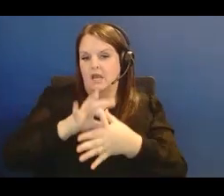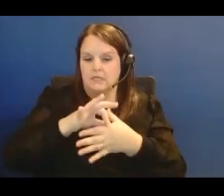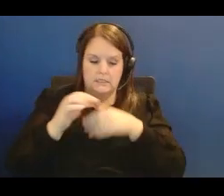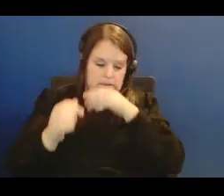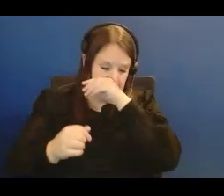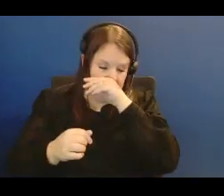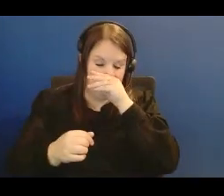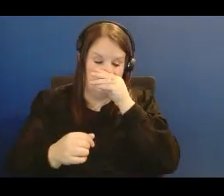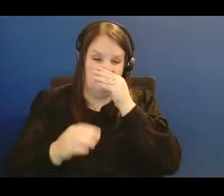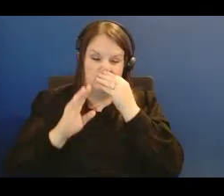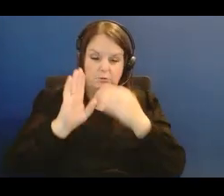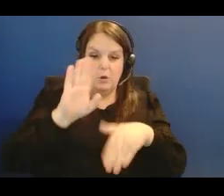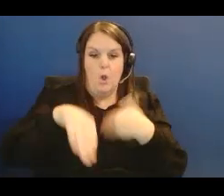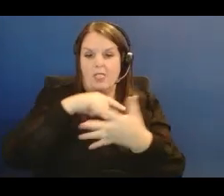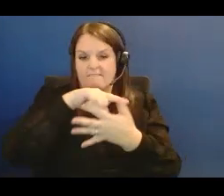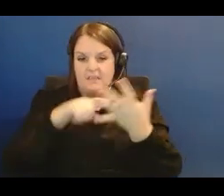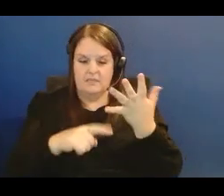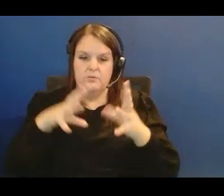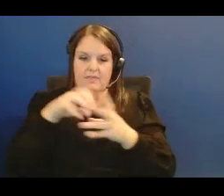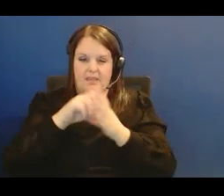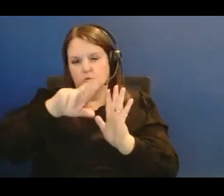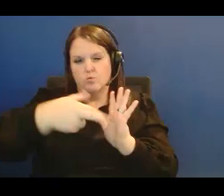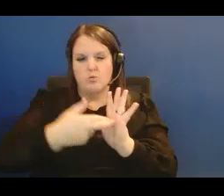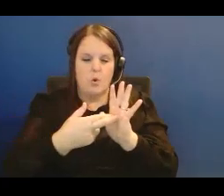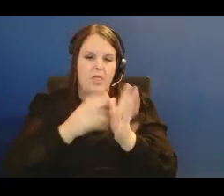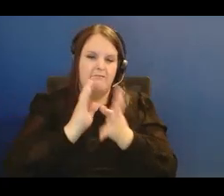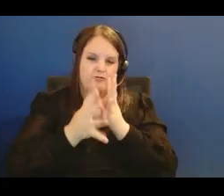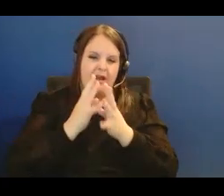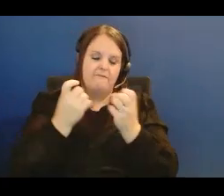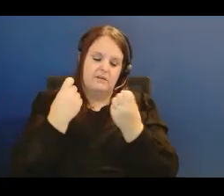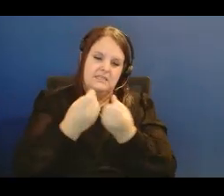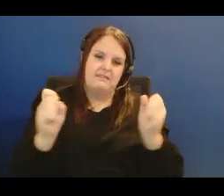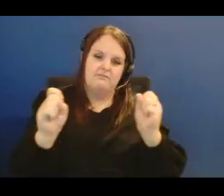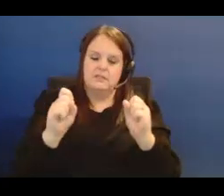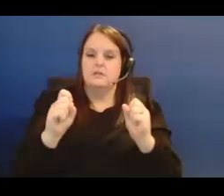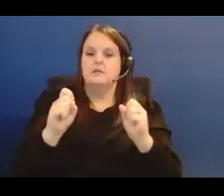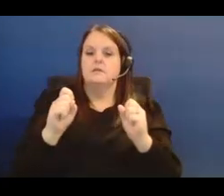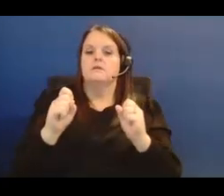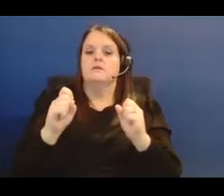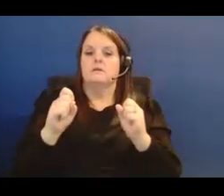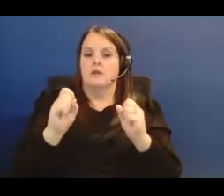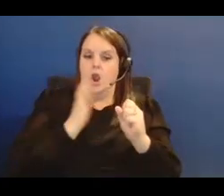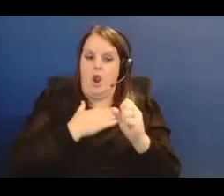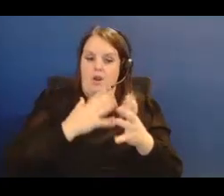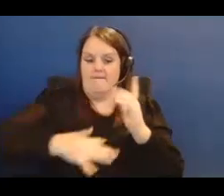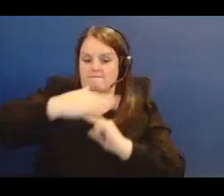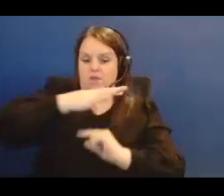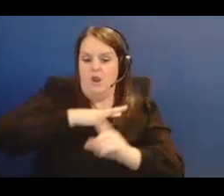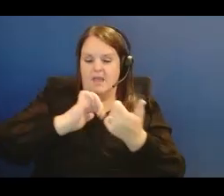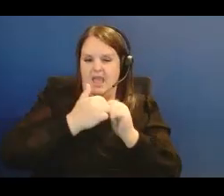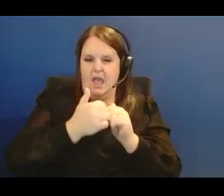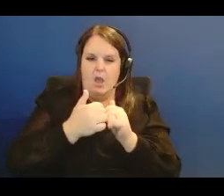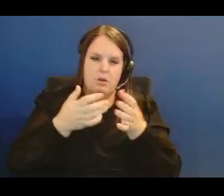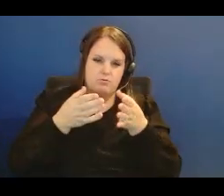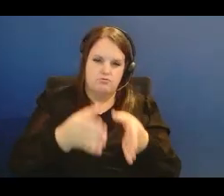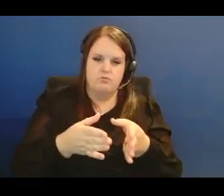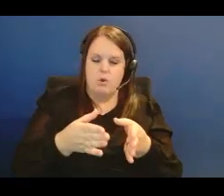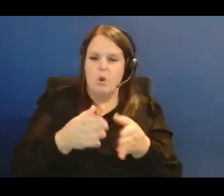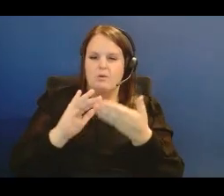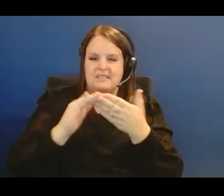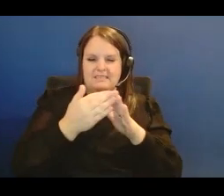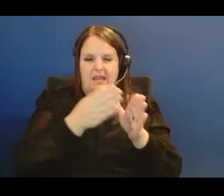And all of these play a role within traffic safety. Our neighborhood and built environment is how our roads and our